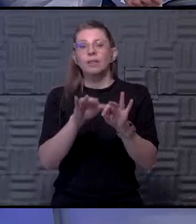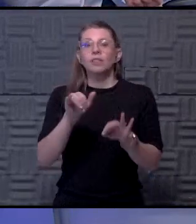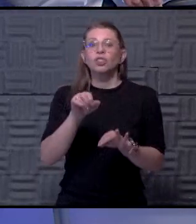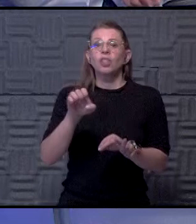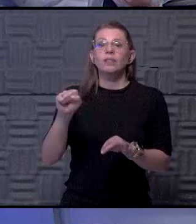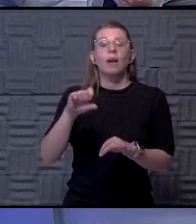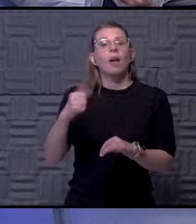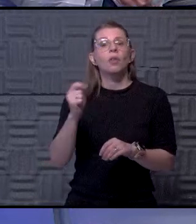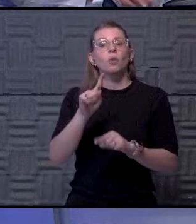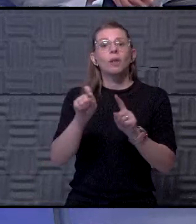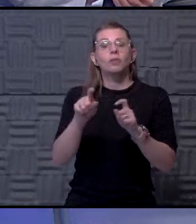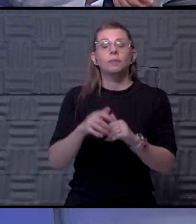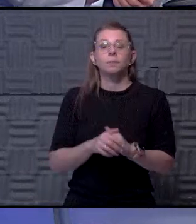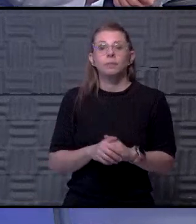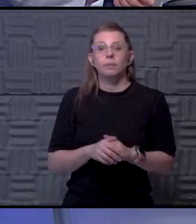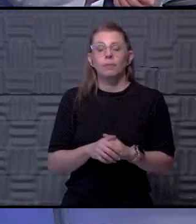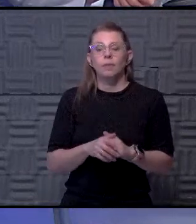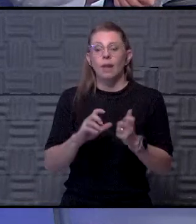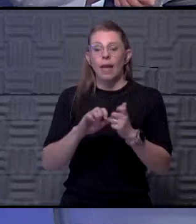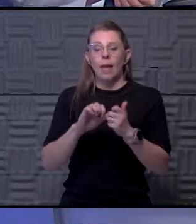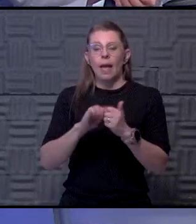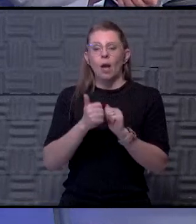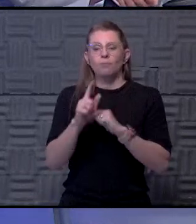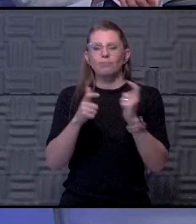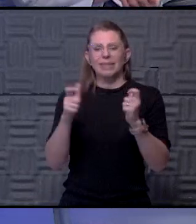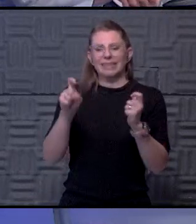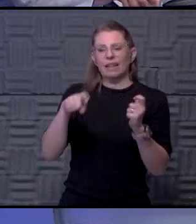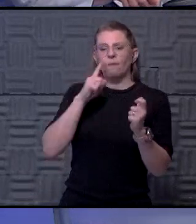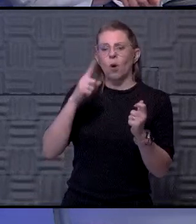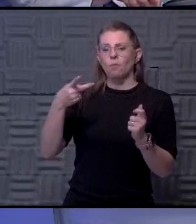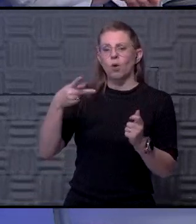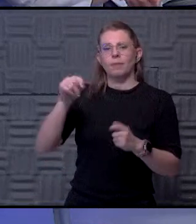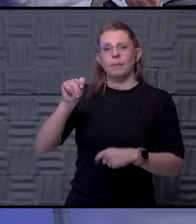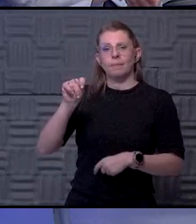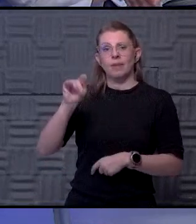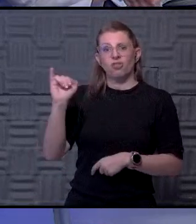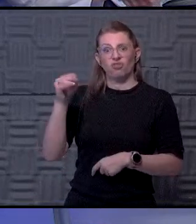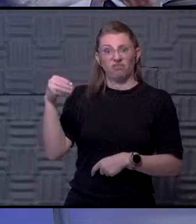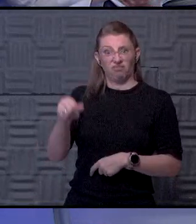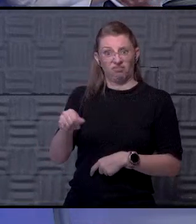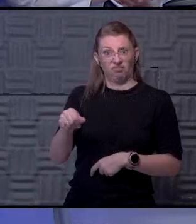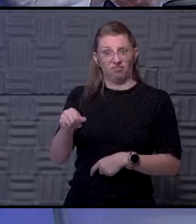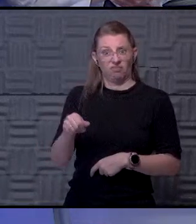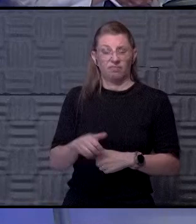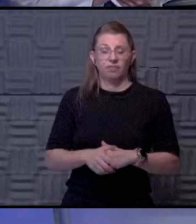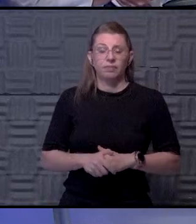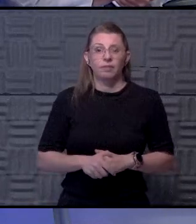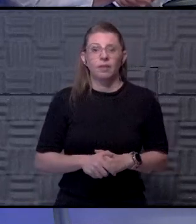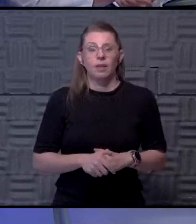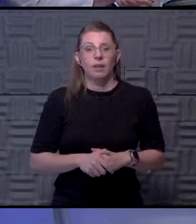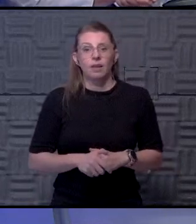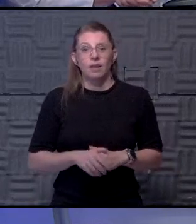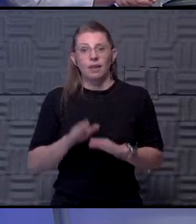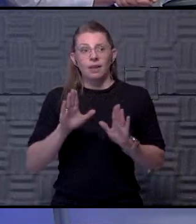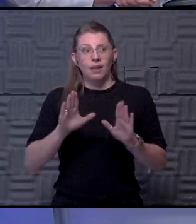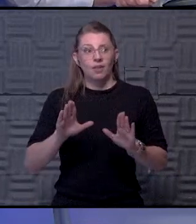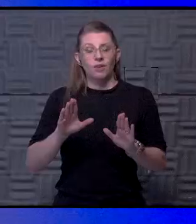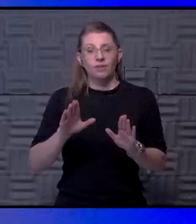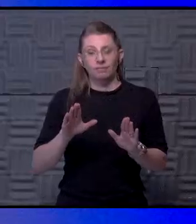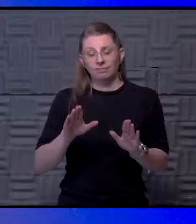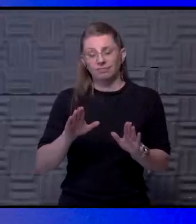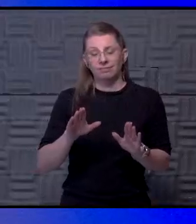what other questions we have. How big is the need for proton therapy, and is it covered by insurance? Okay, Dr. Rotondo. Another great question.